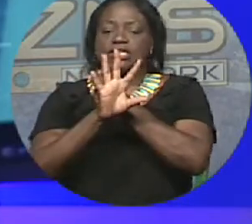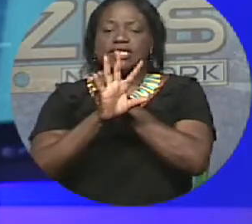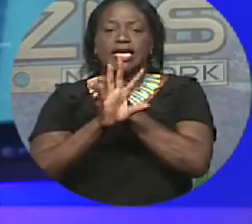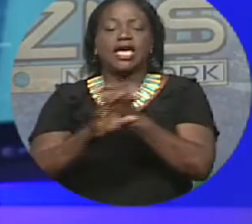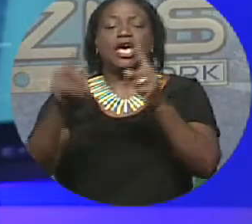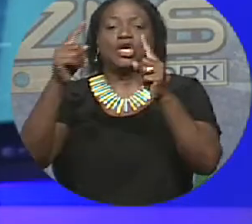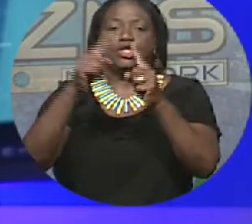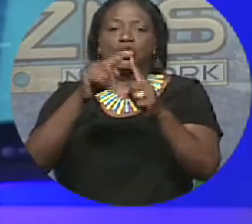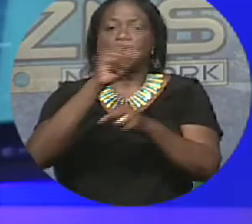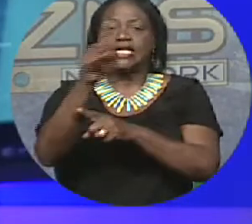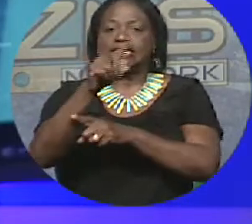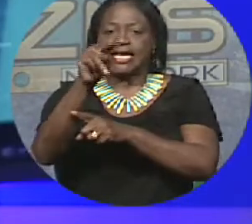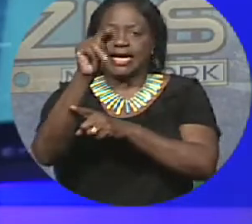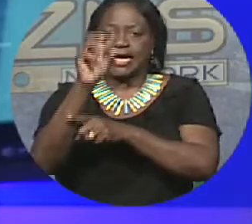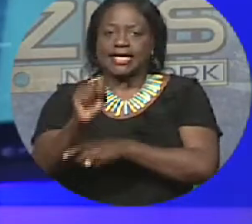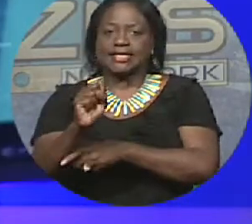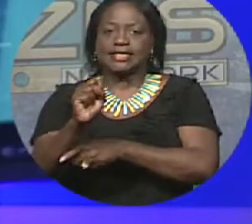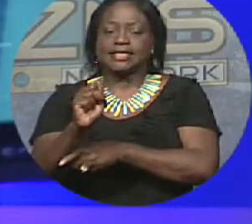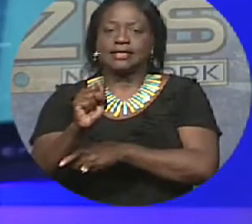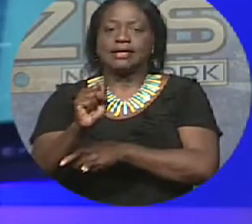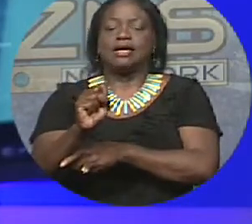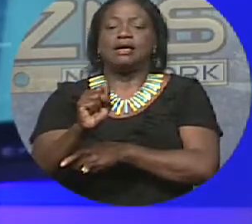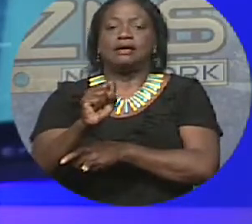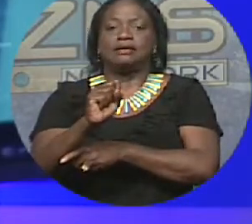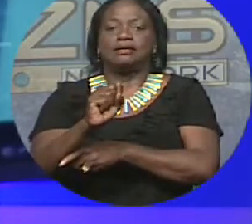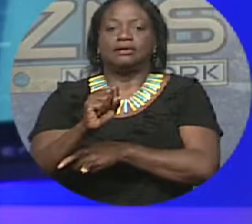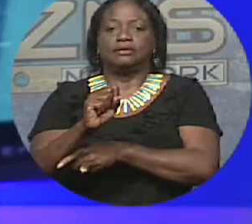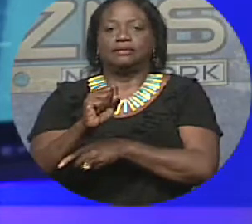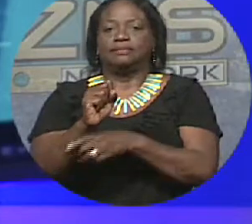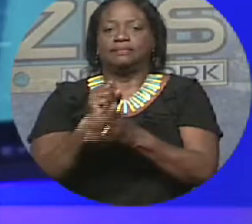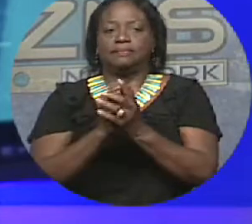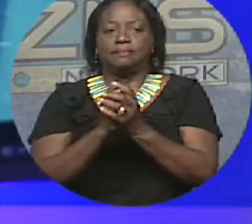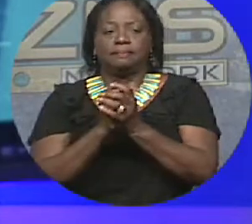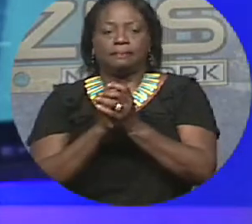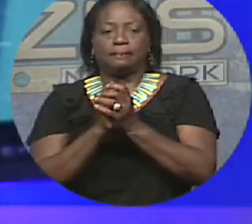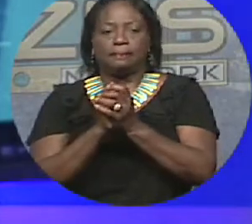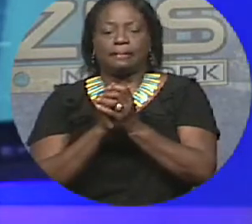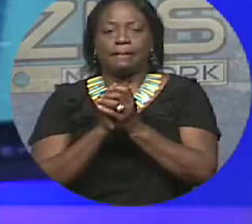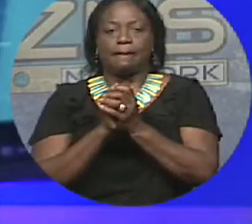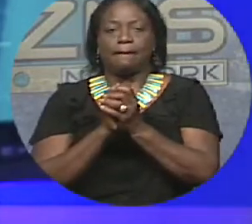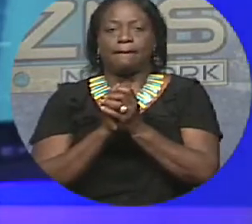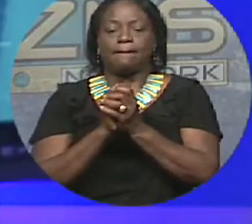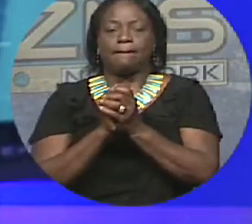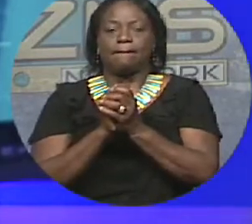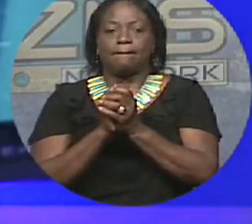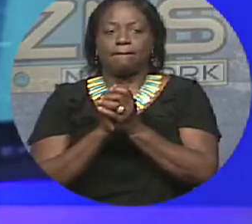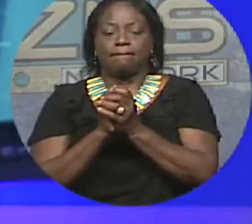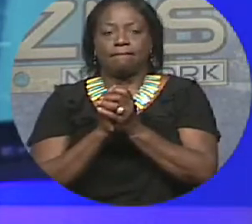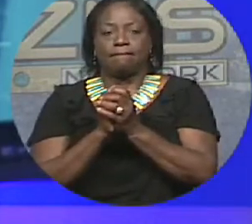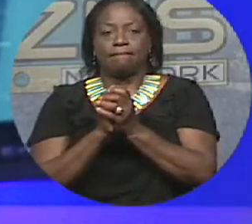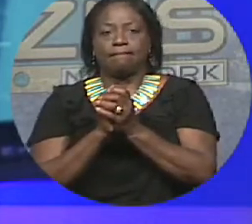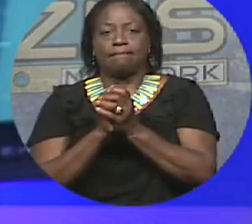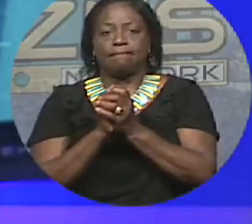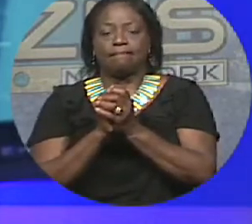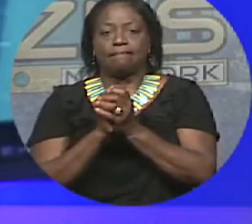Ferguson went behind the scenes tonight to find out just what it takes to make the Independence celebrations a